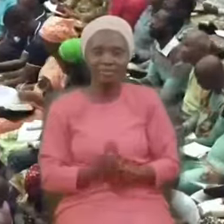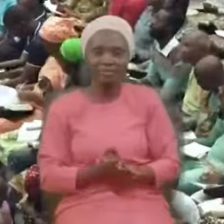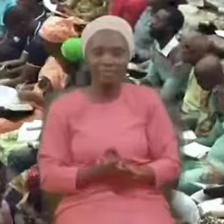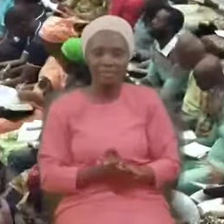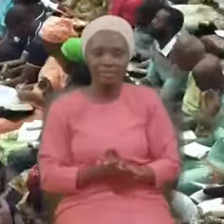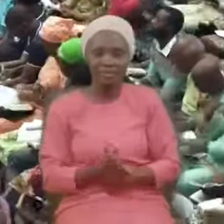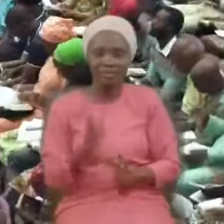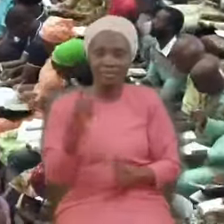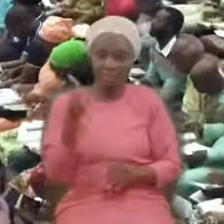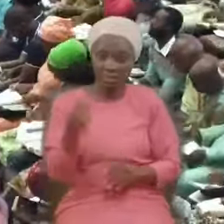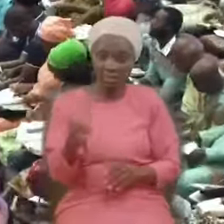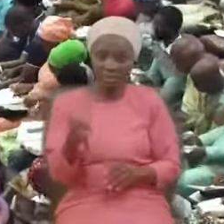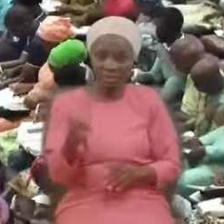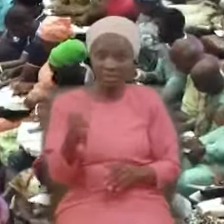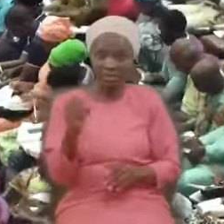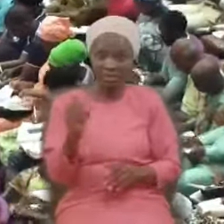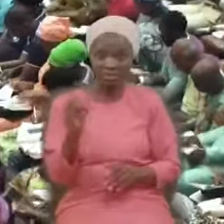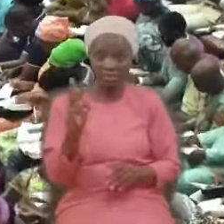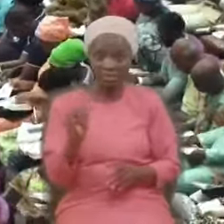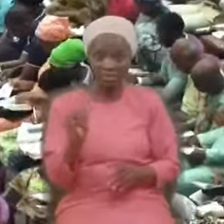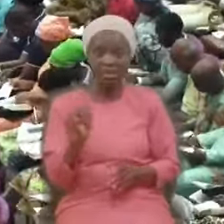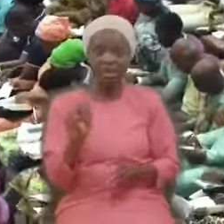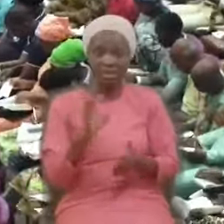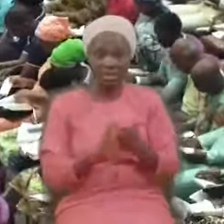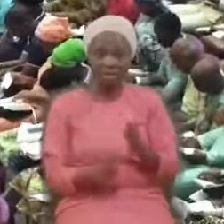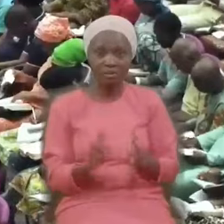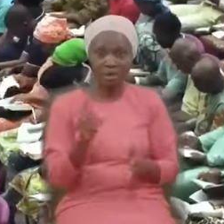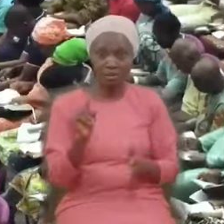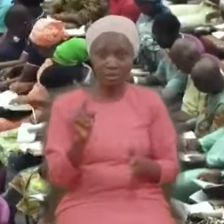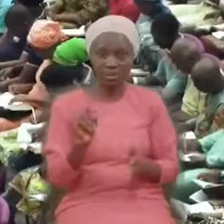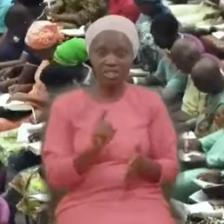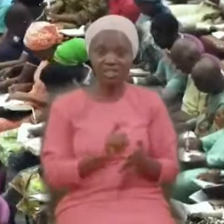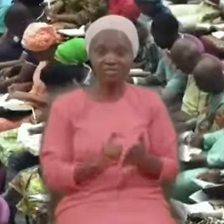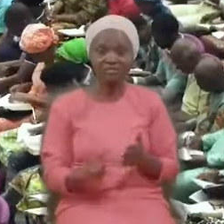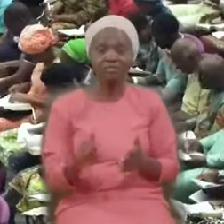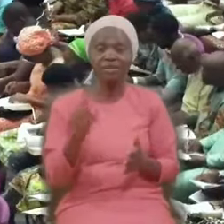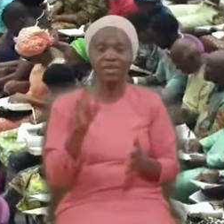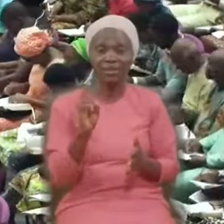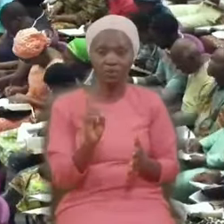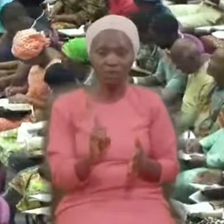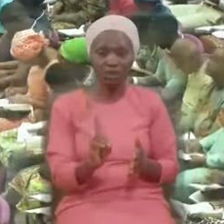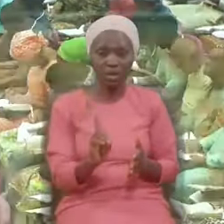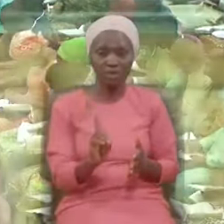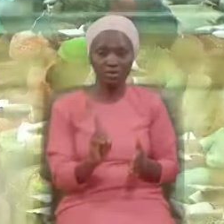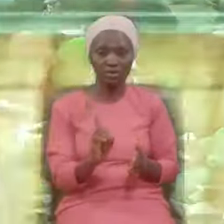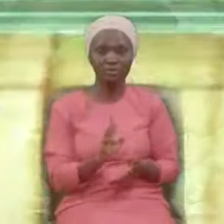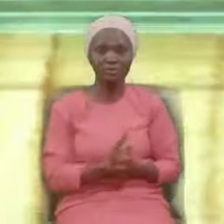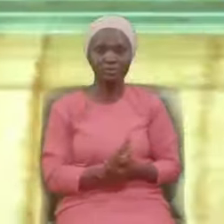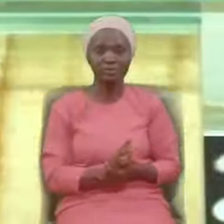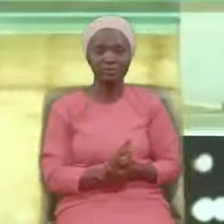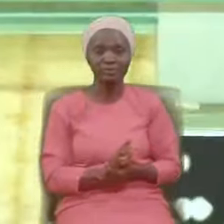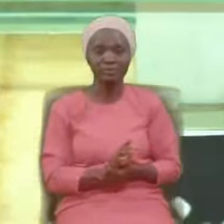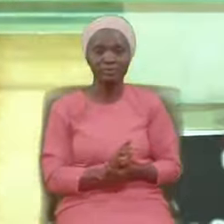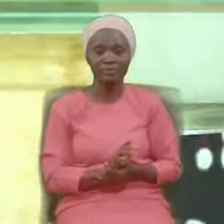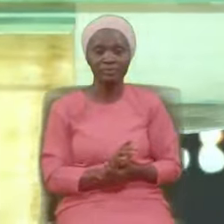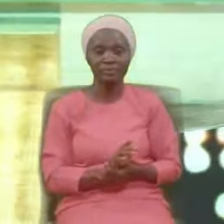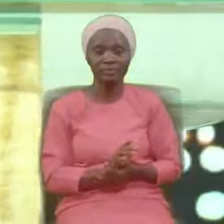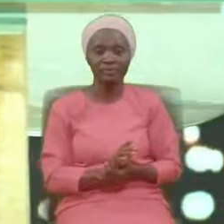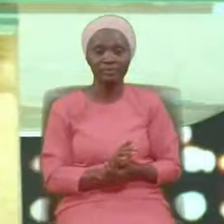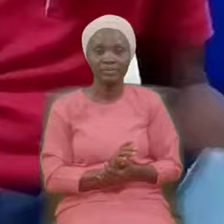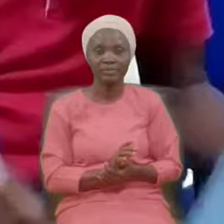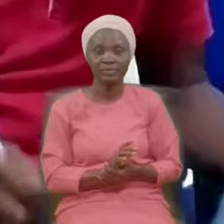Psalm 20, I'm reading from verse 1. Psalm 20, we're looking at verse 1. In Psalm 20,